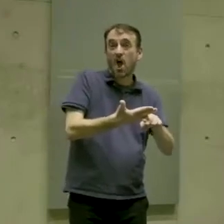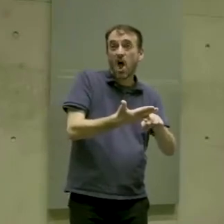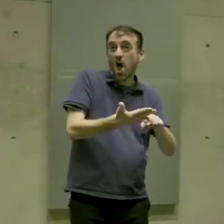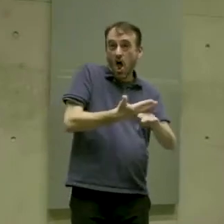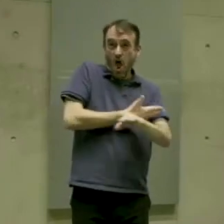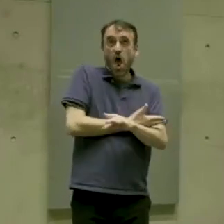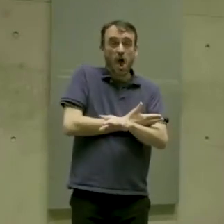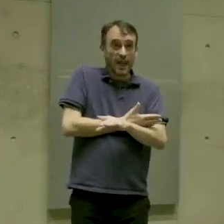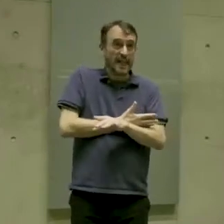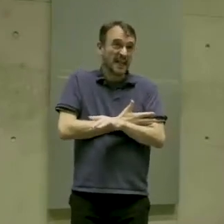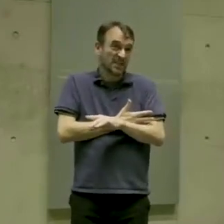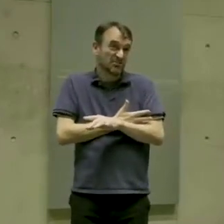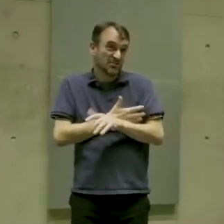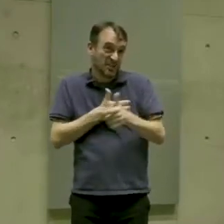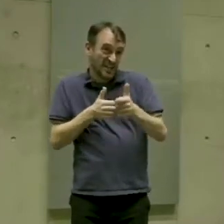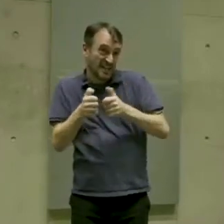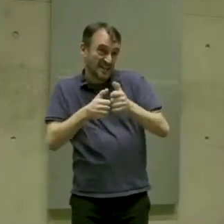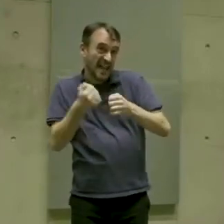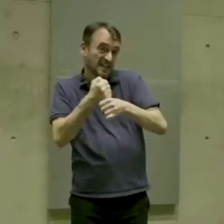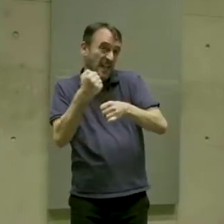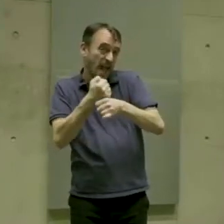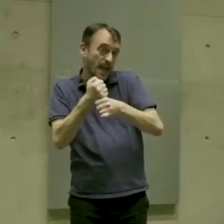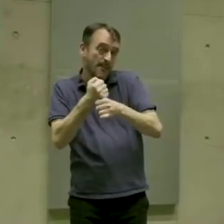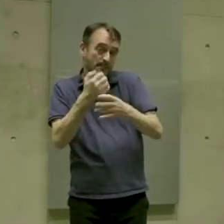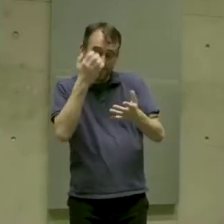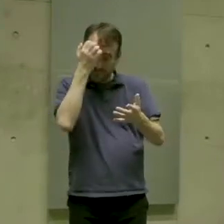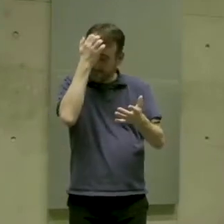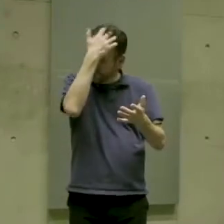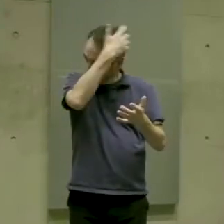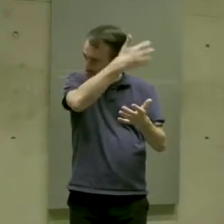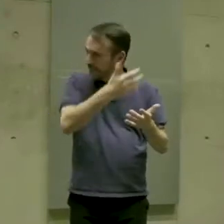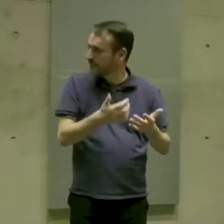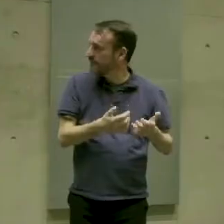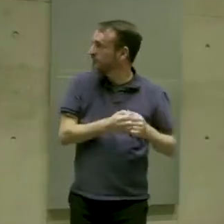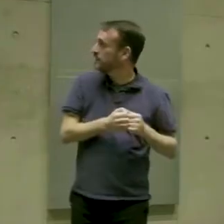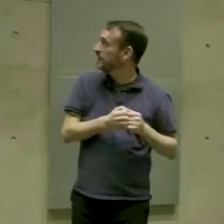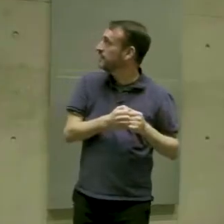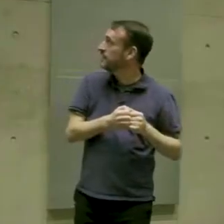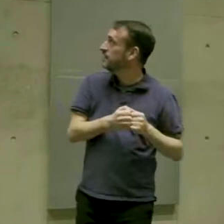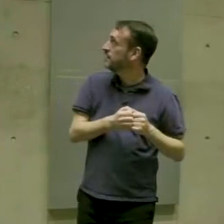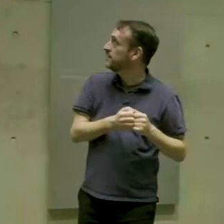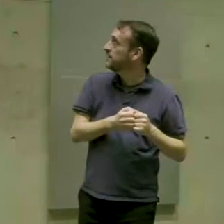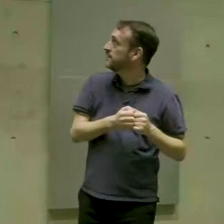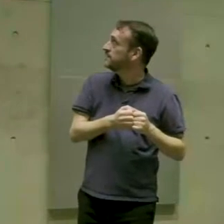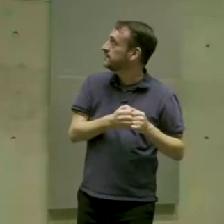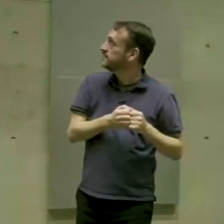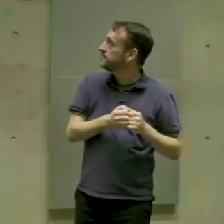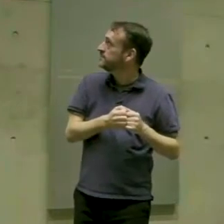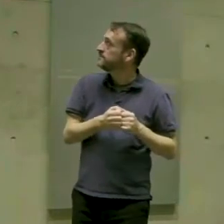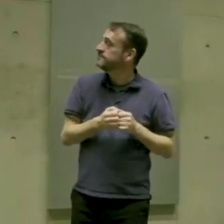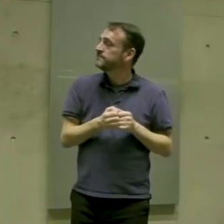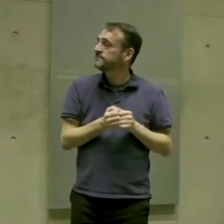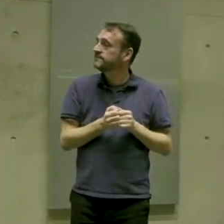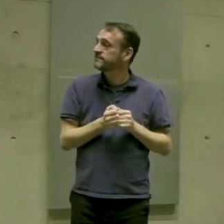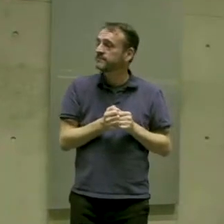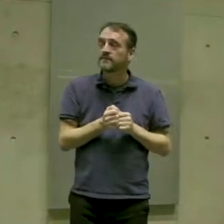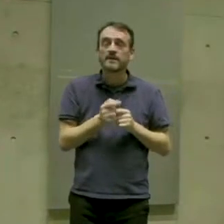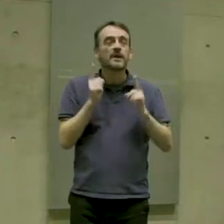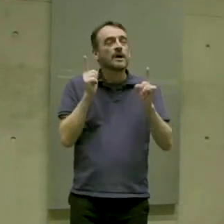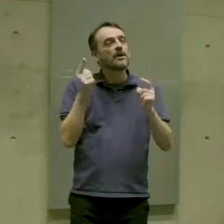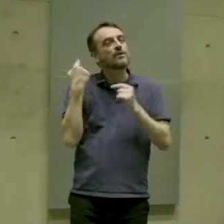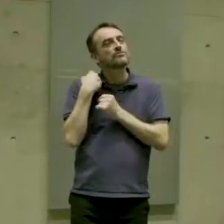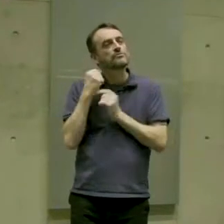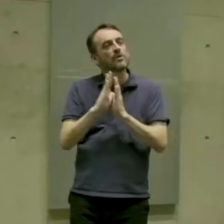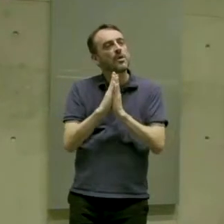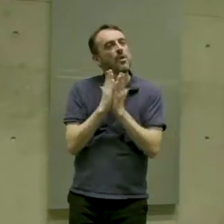are about. No wonder Nick Montfort named his book that. Great book, by the way. Basically what got this talk going, so thank